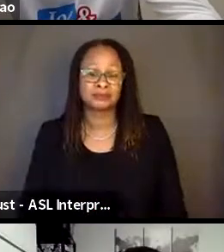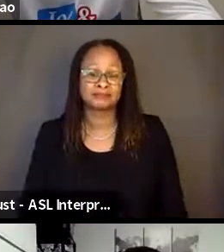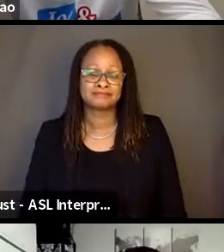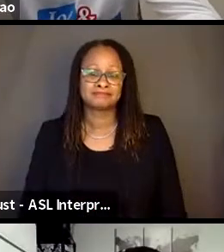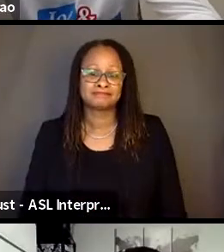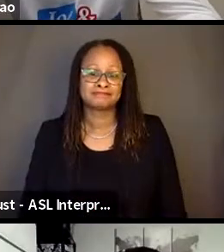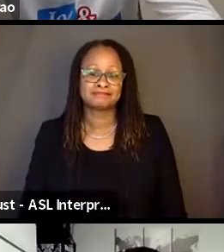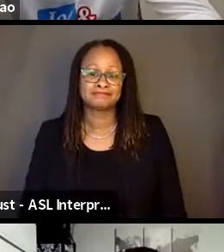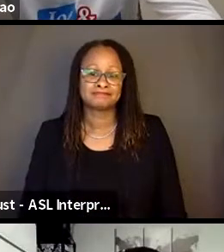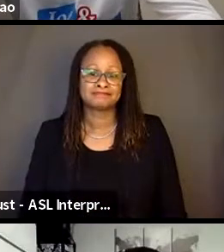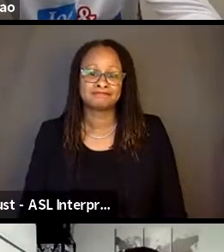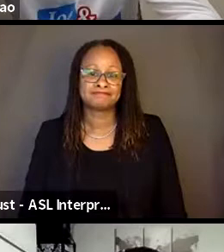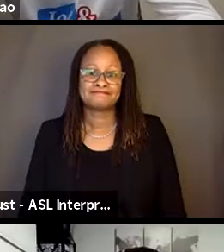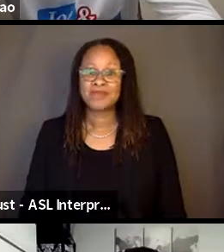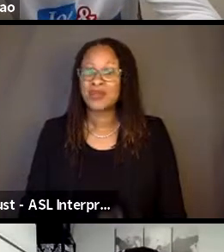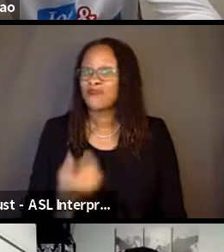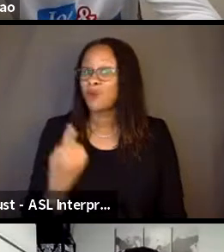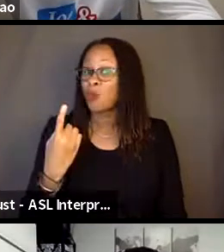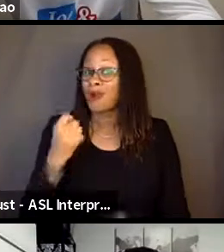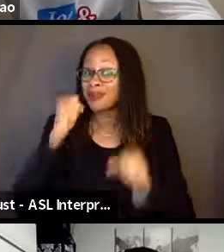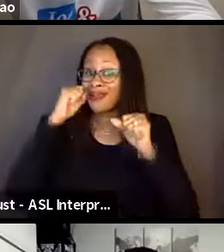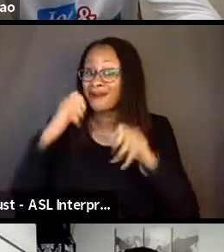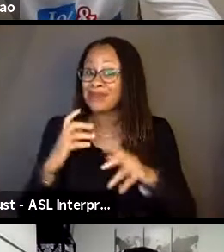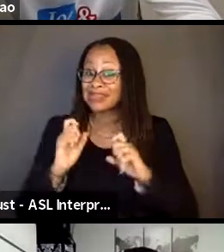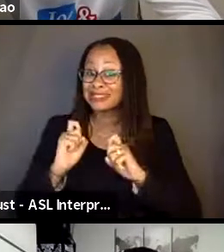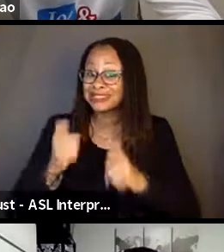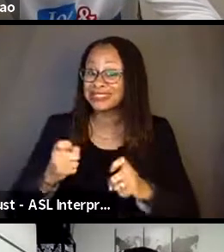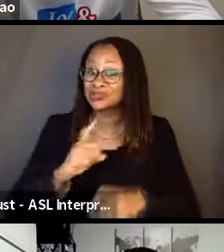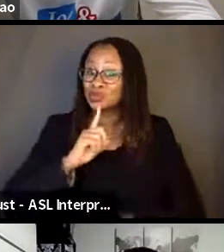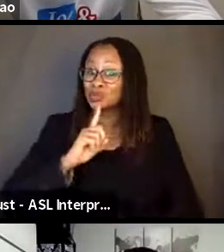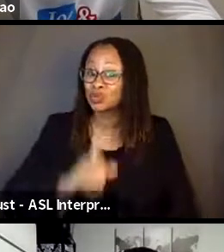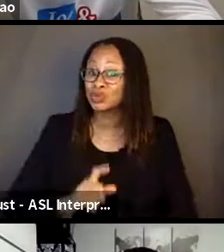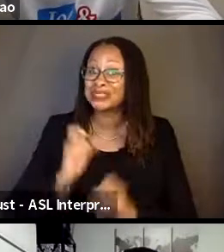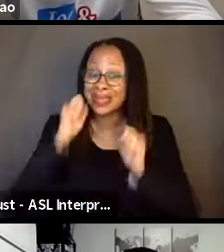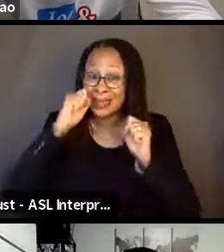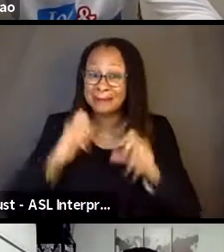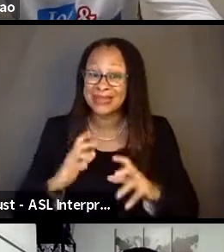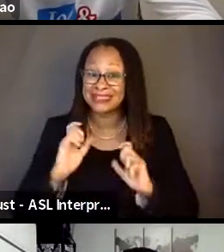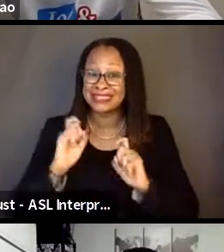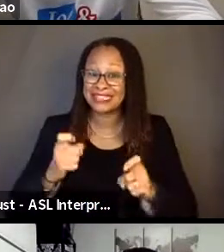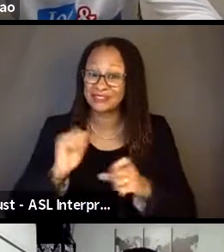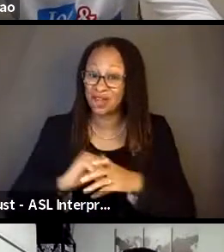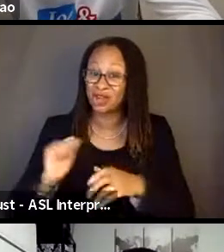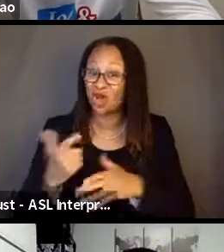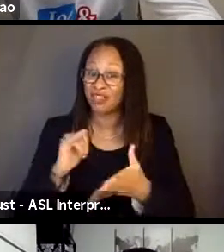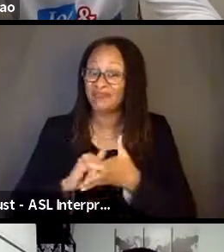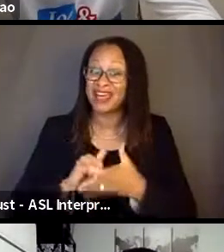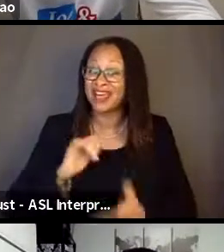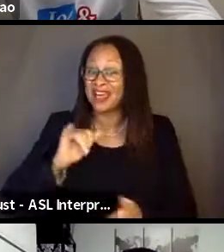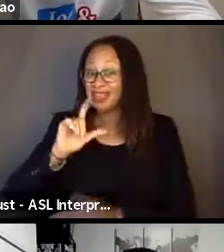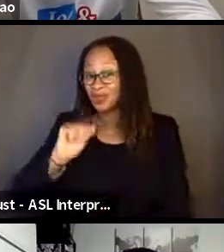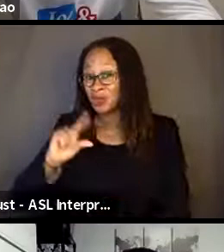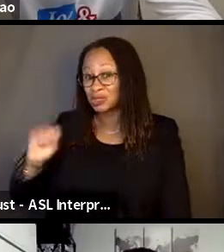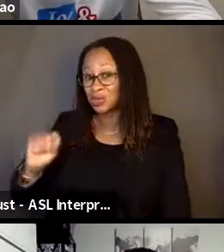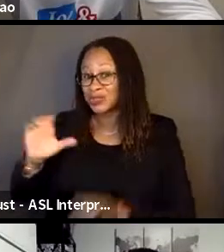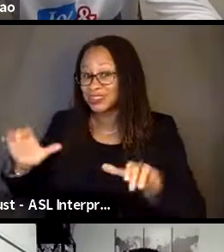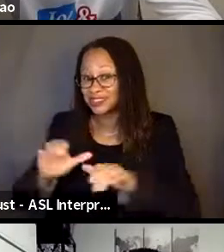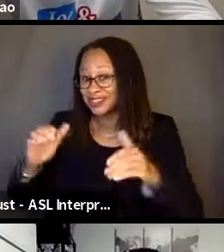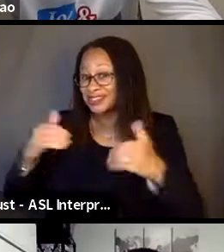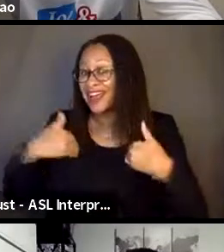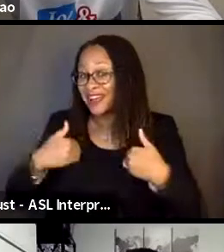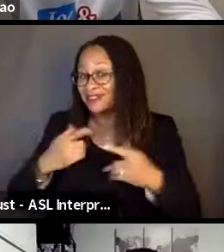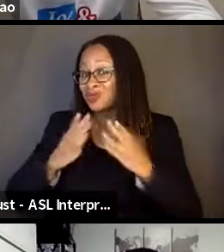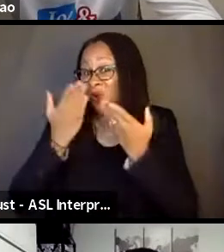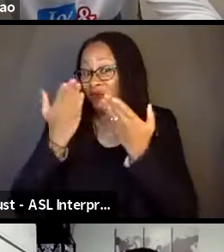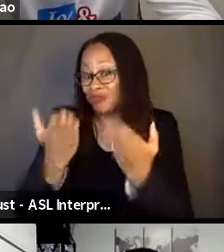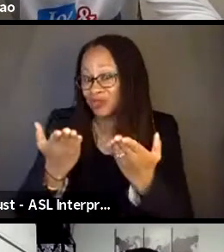But the one amazing gift, the one truly amazing gift in all of it that 2020 does have to offer